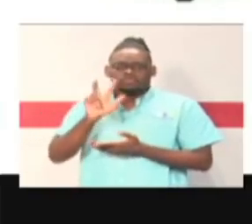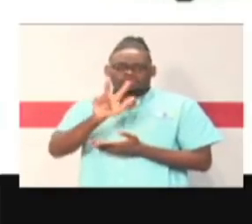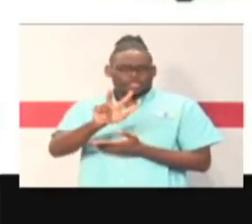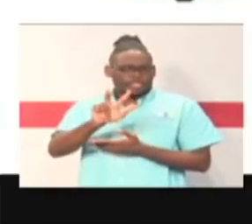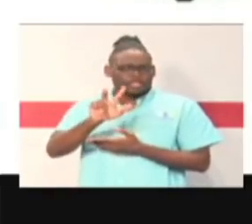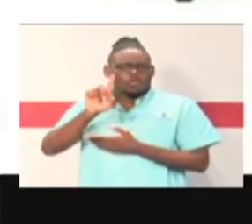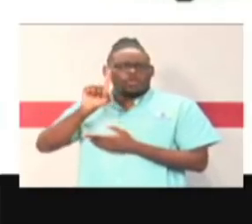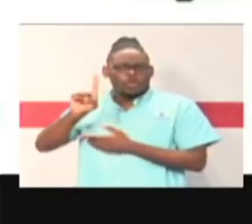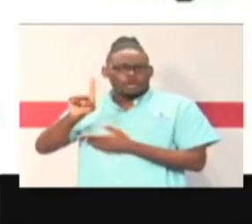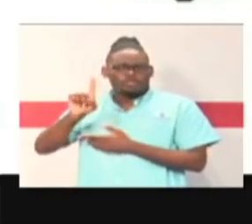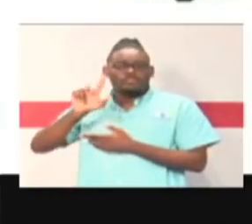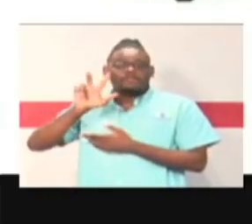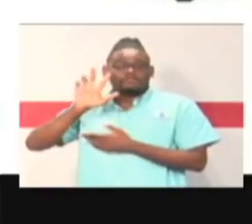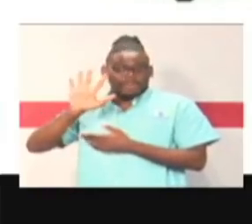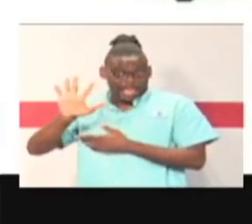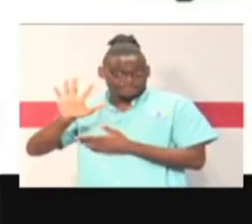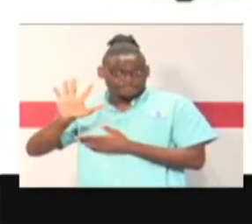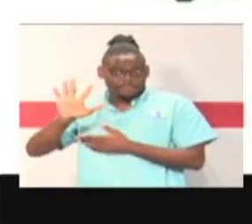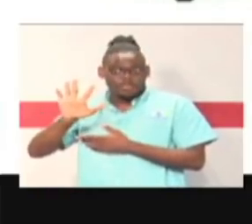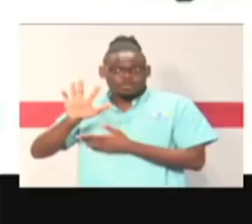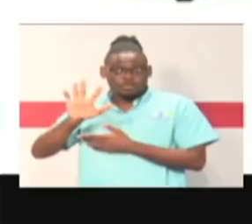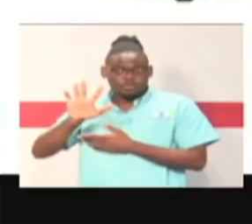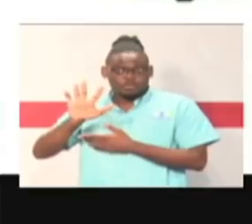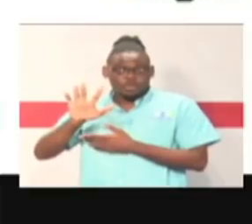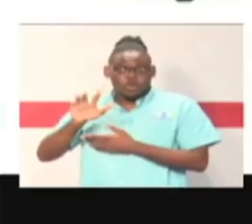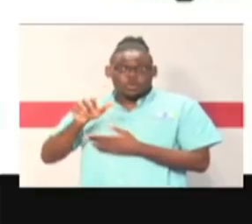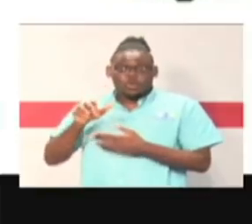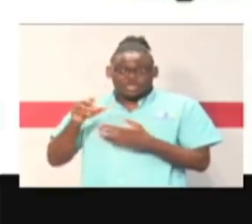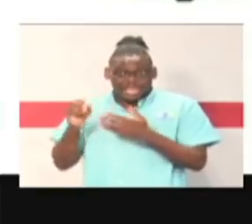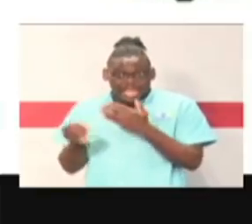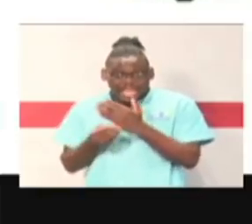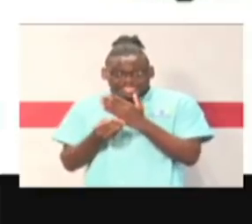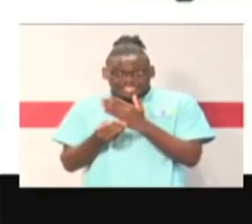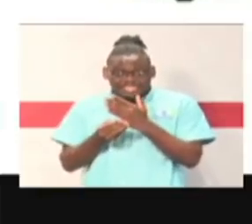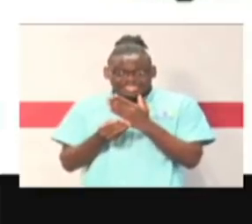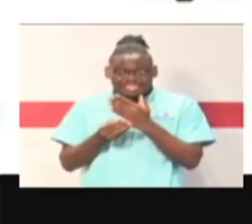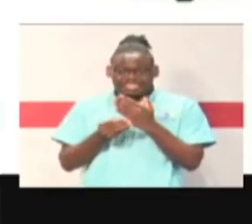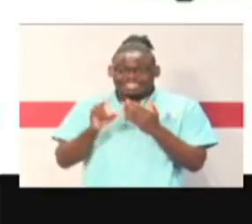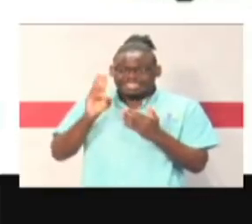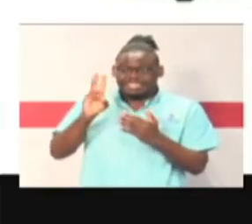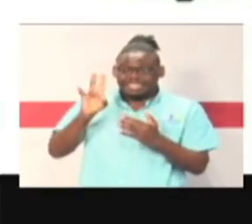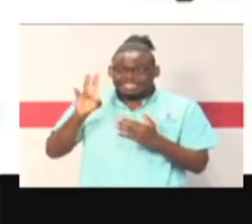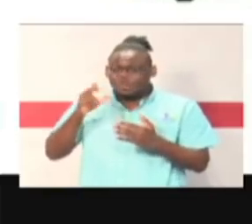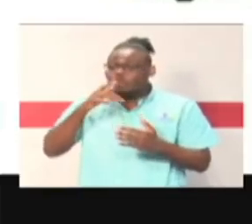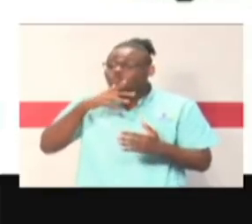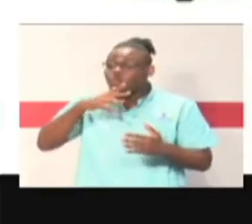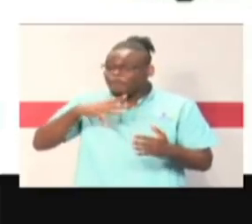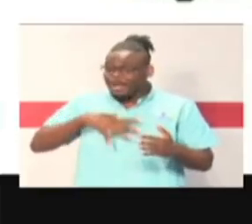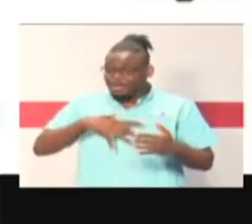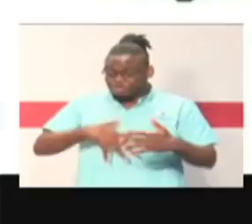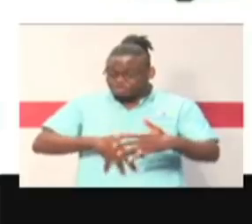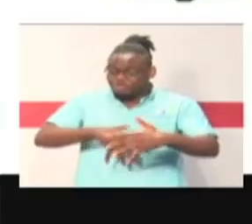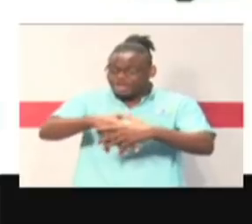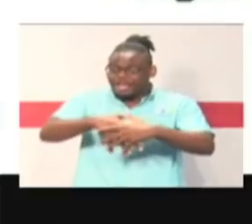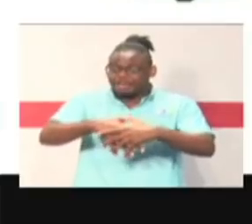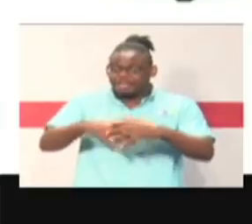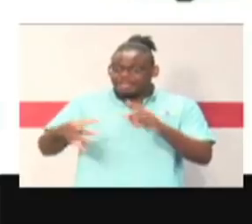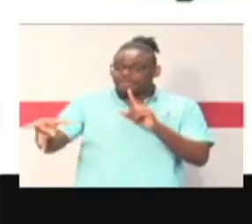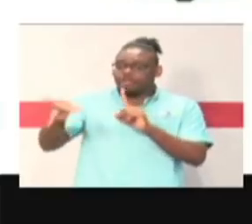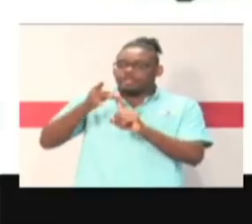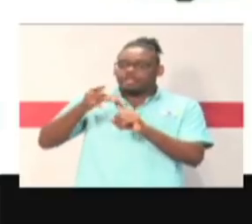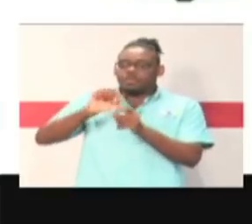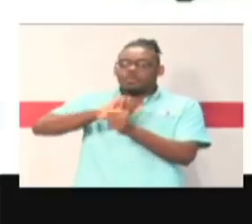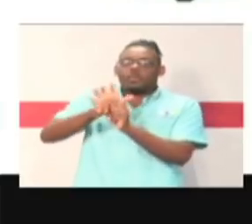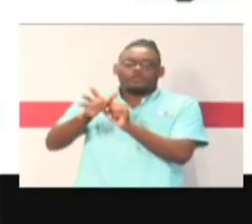315. So an additional 68 women, for my calculation, would have contracted COVID-19 since we last